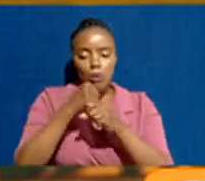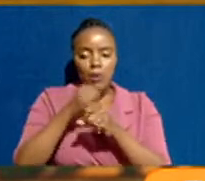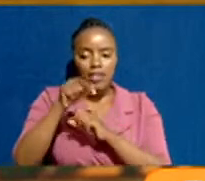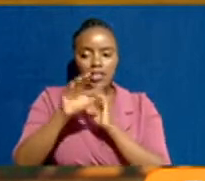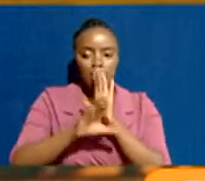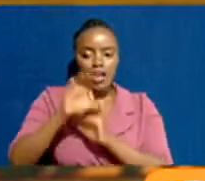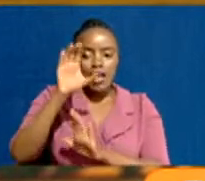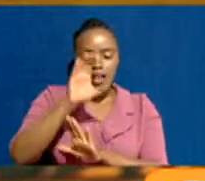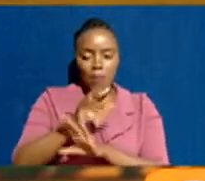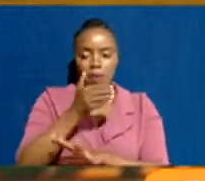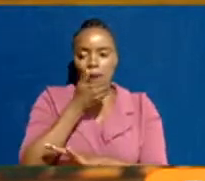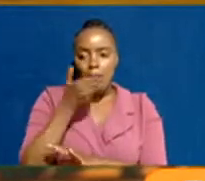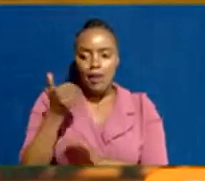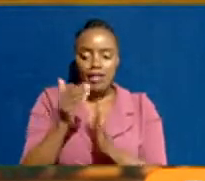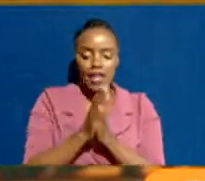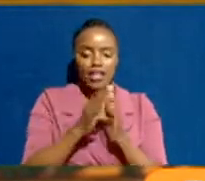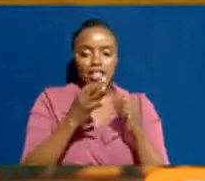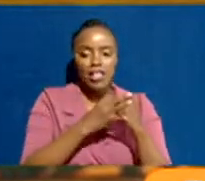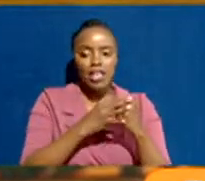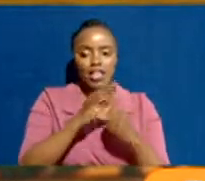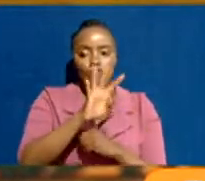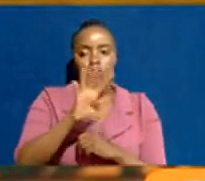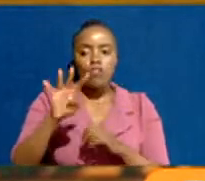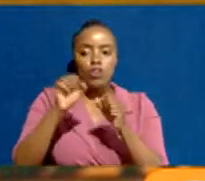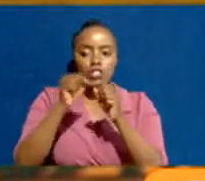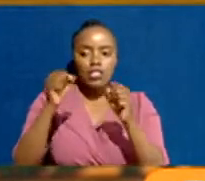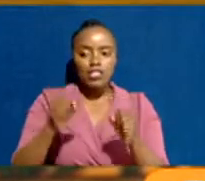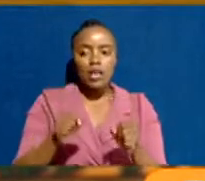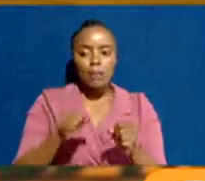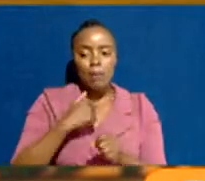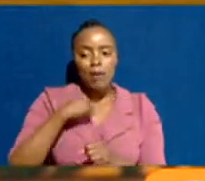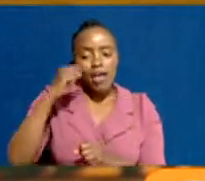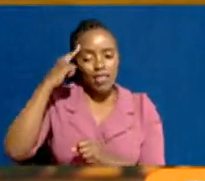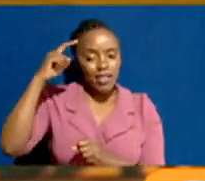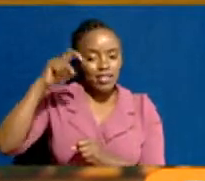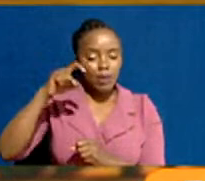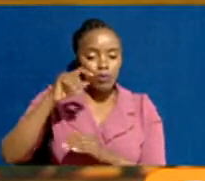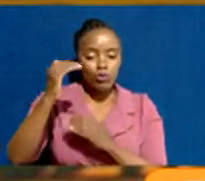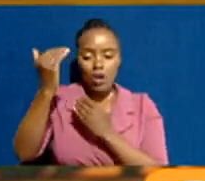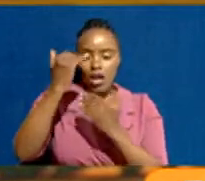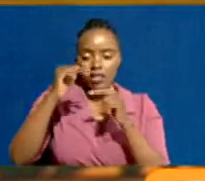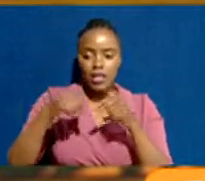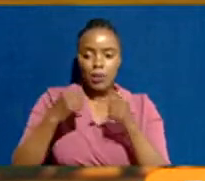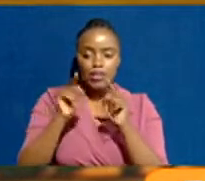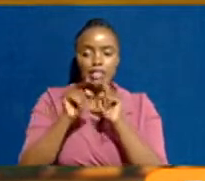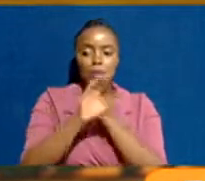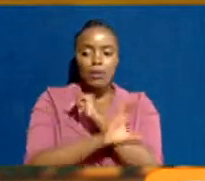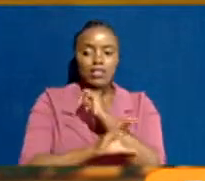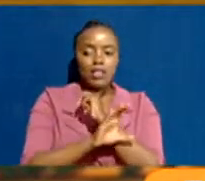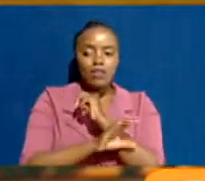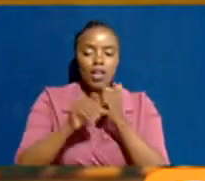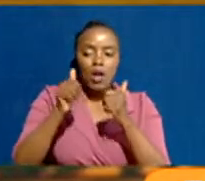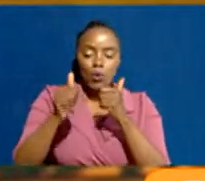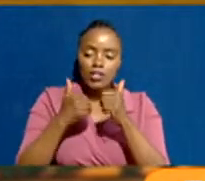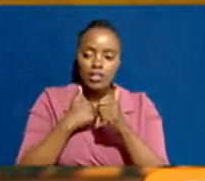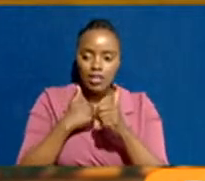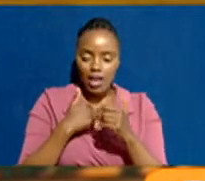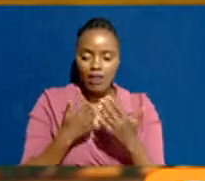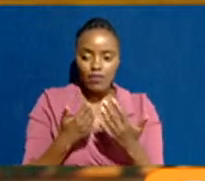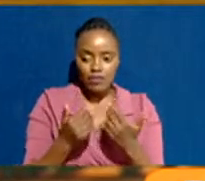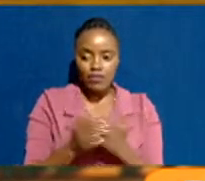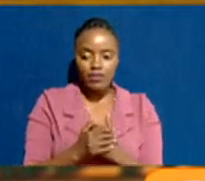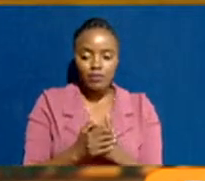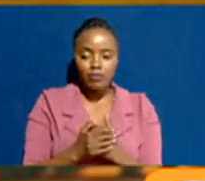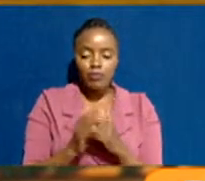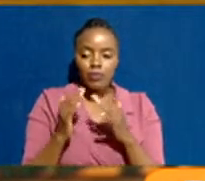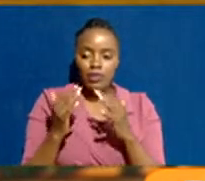curriculum flexible even within the 844 system of education. I think what we should be asking ourselves as a country, which is the better evil,